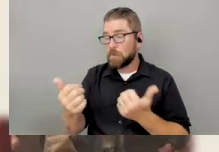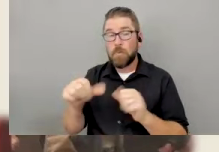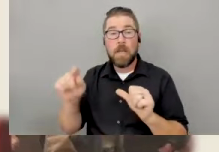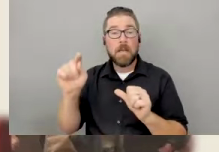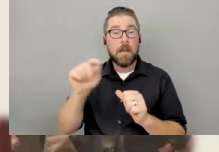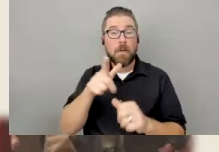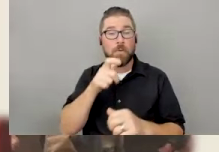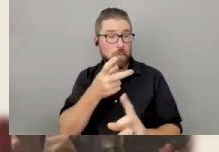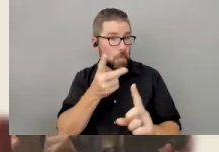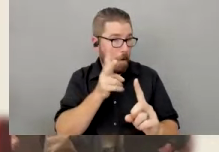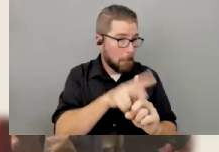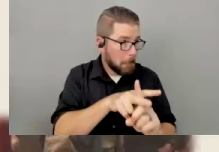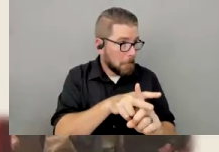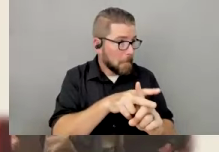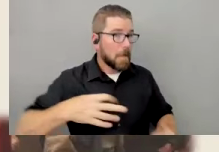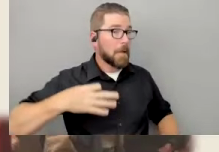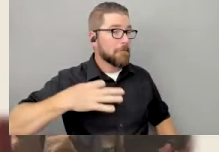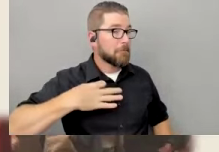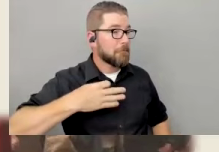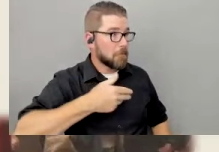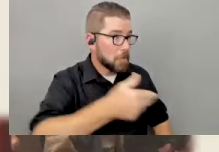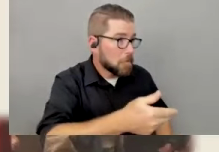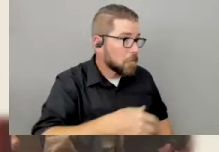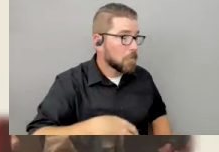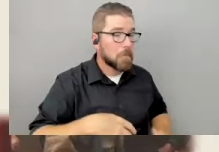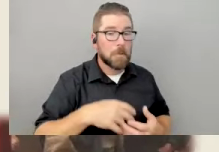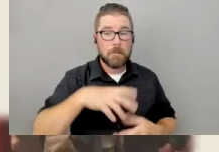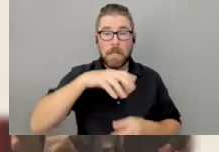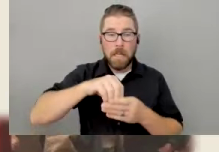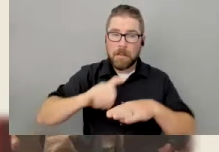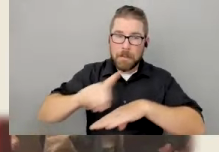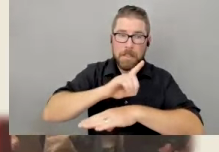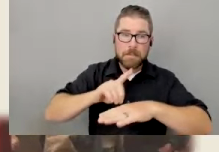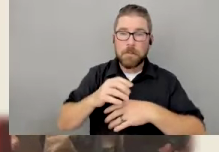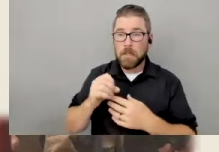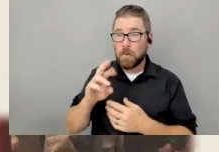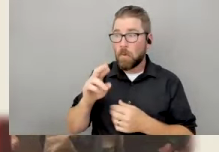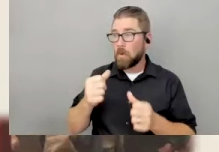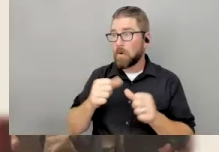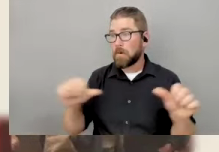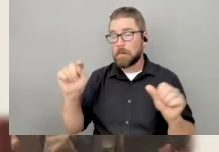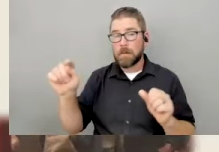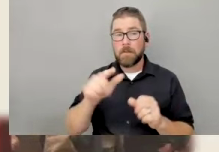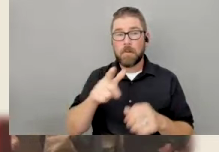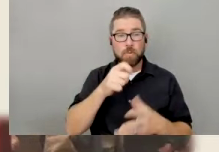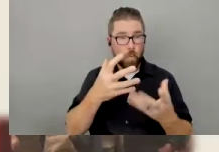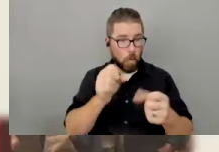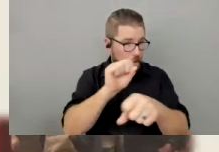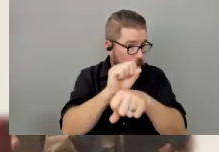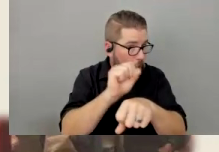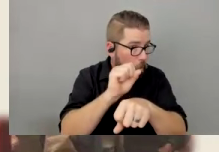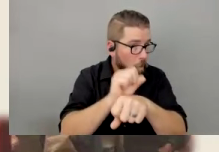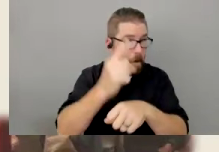students applying for any of our schools within the district, also those who are applying to work for the district as well